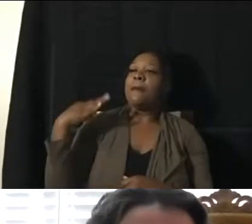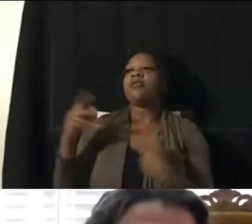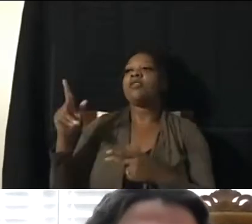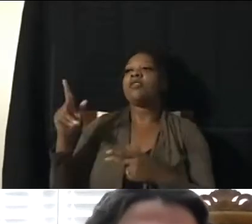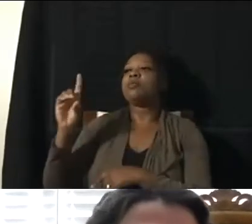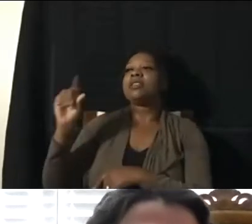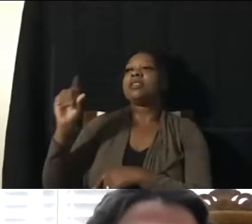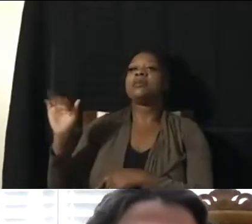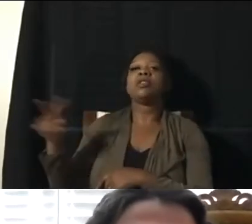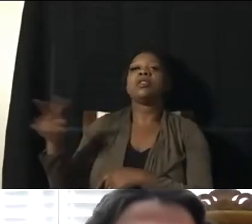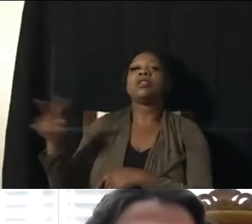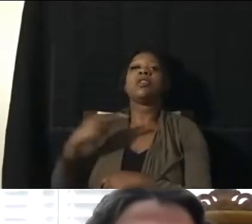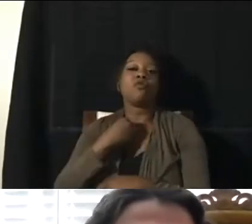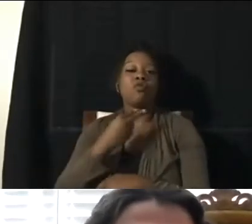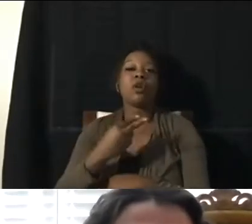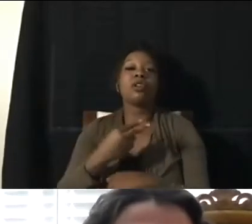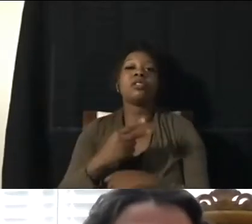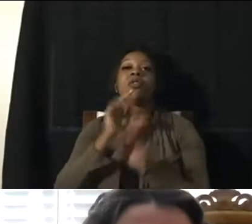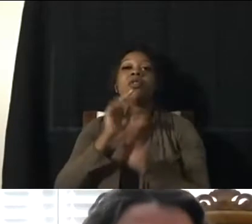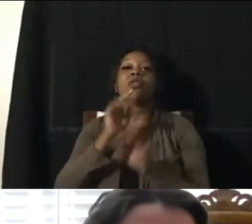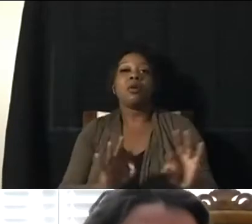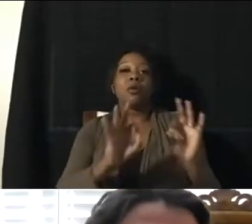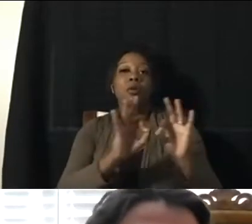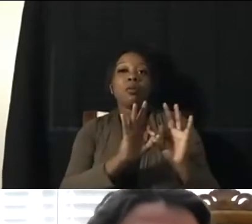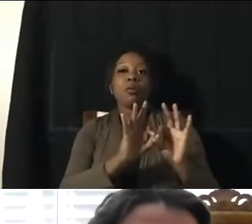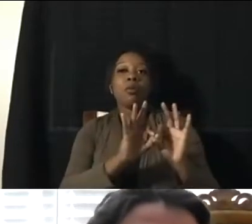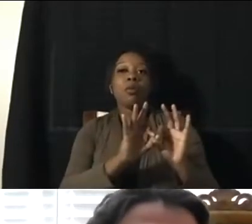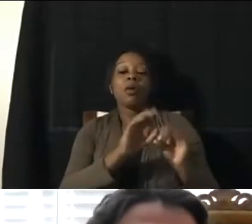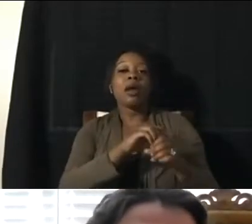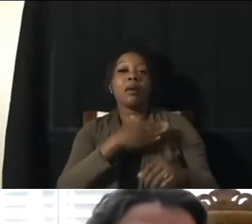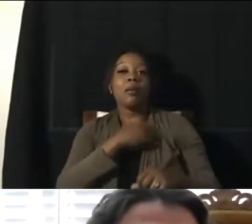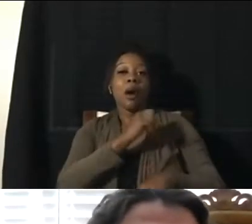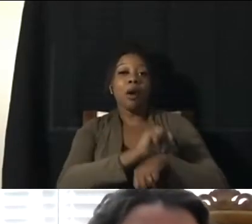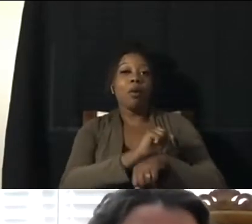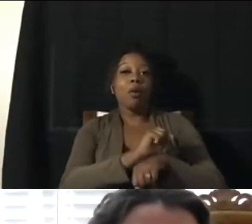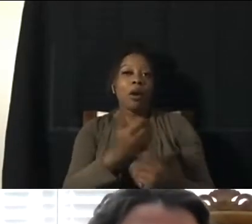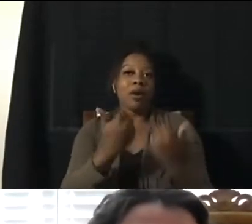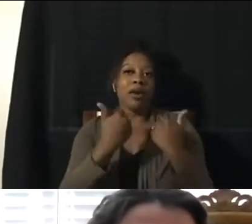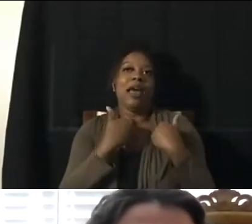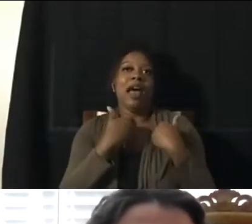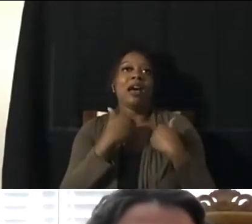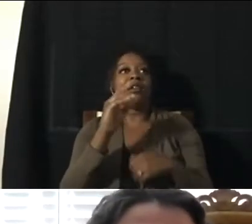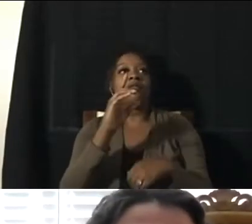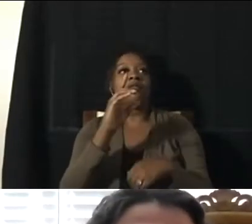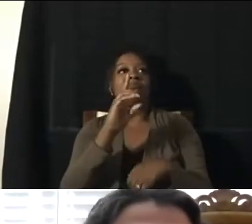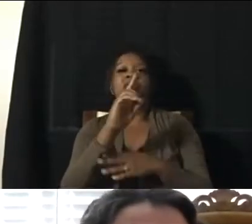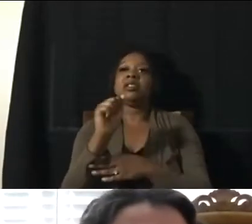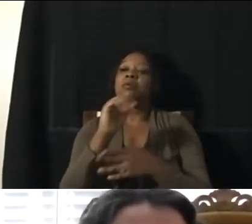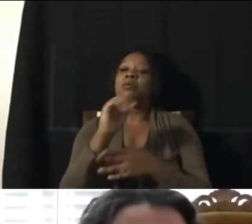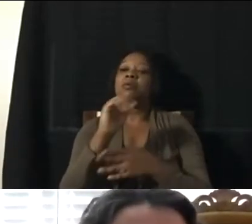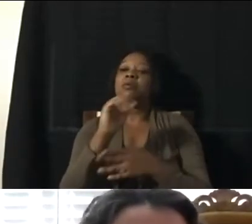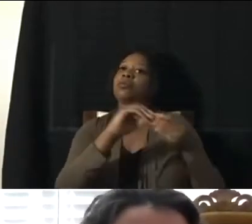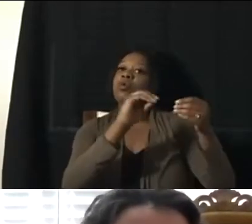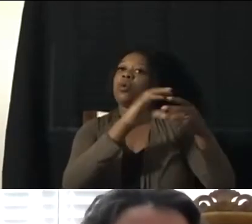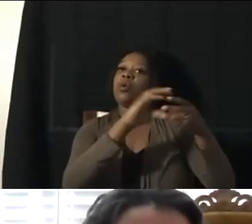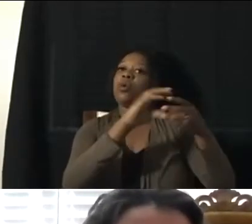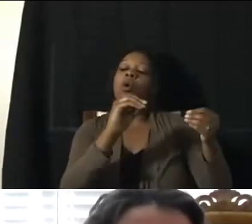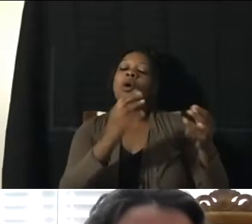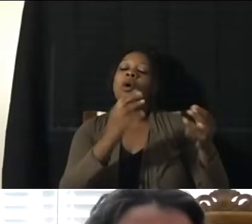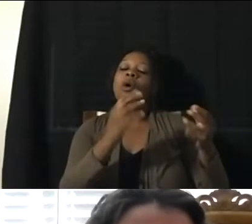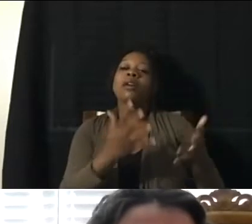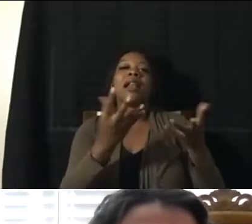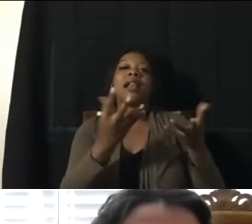the work that I've been doing, there are disabled narratives and a lot more things that the average writer I